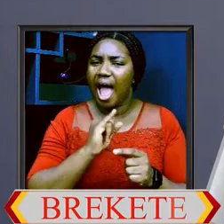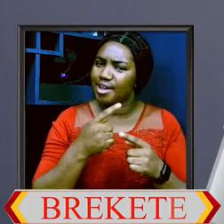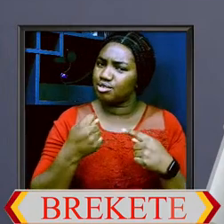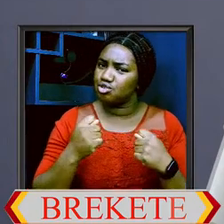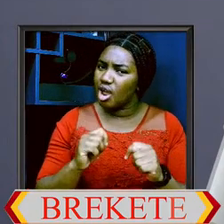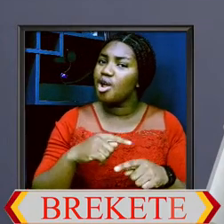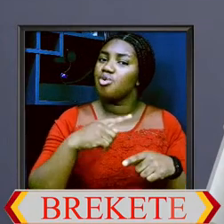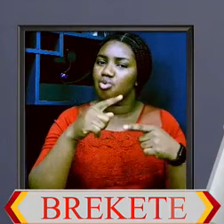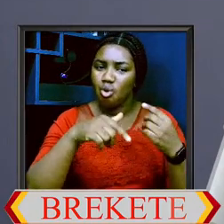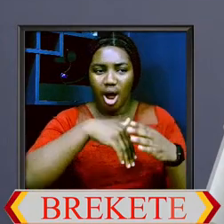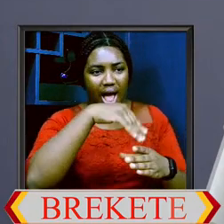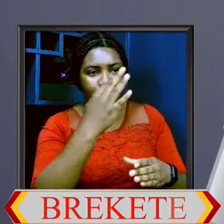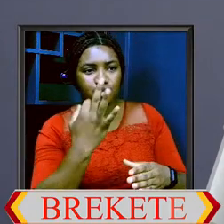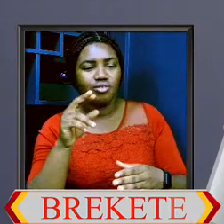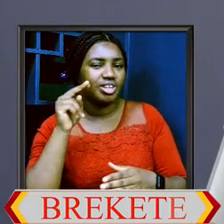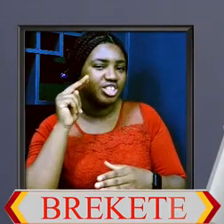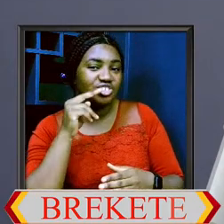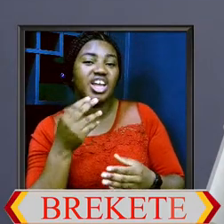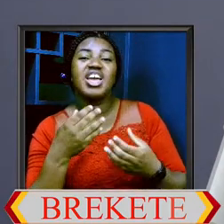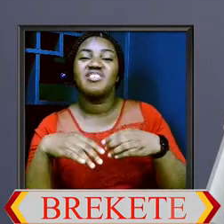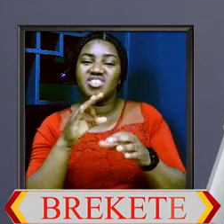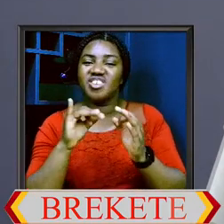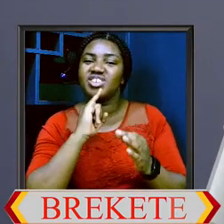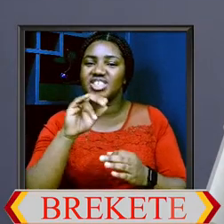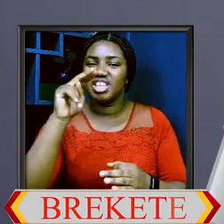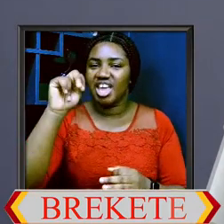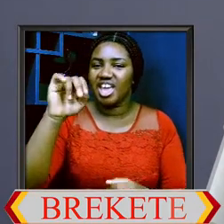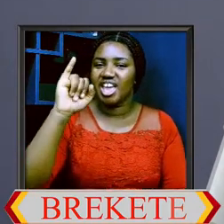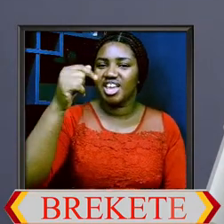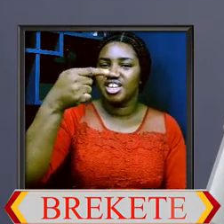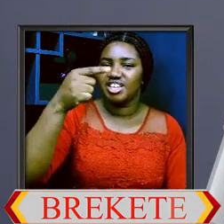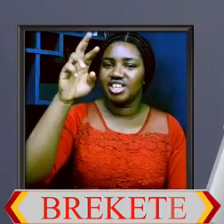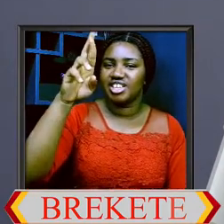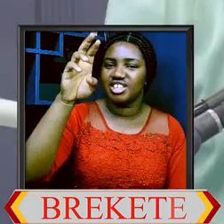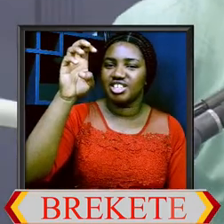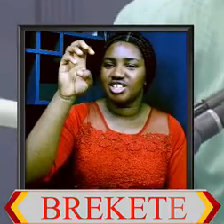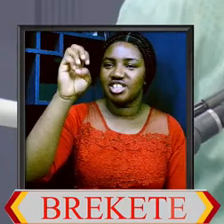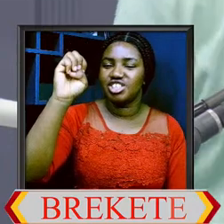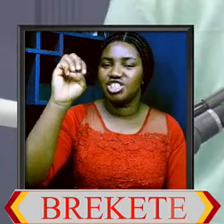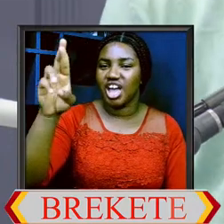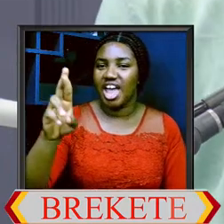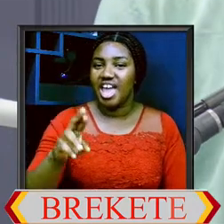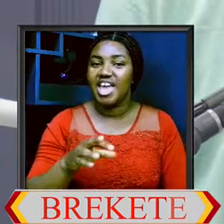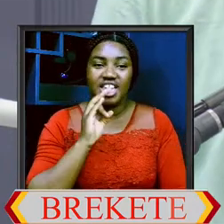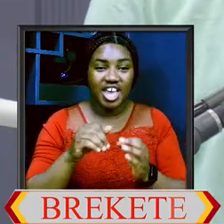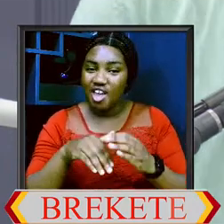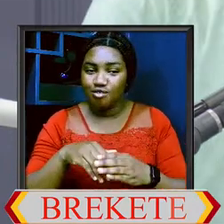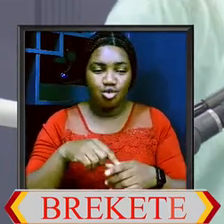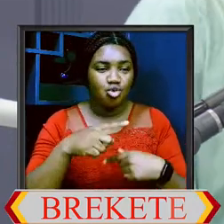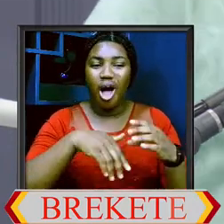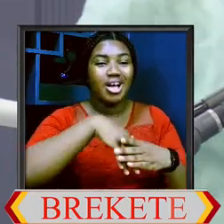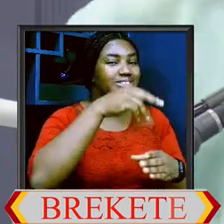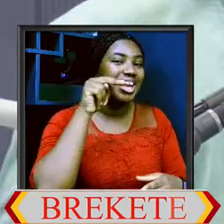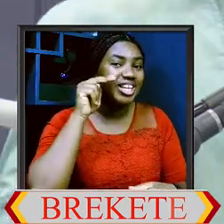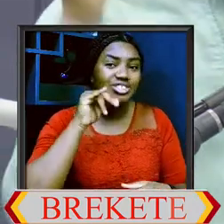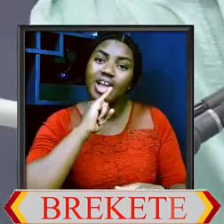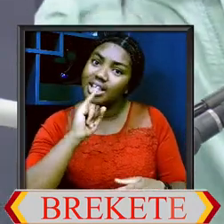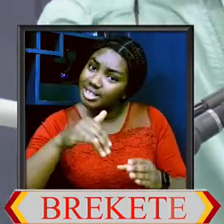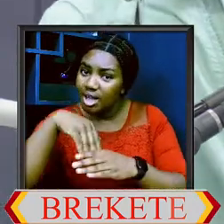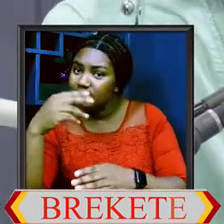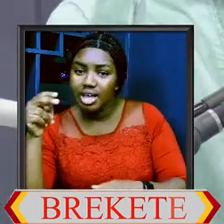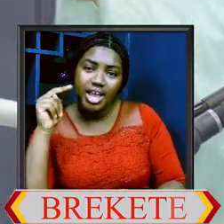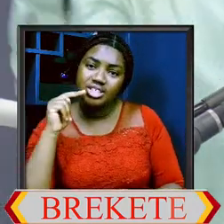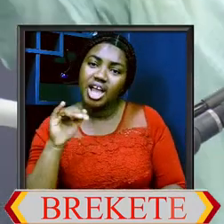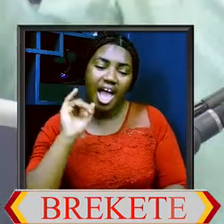go try go abroad even if ner abroad abroad once you cross border no be abroad I just cross